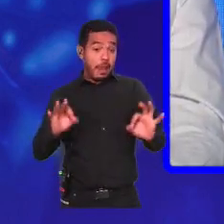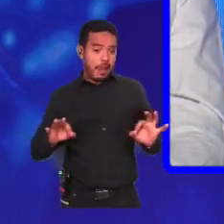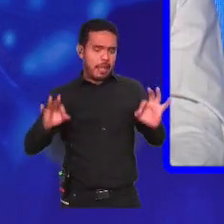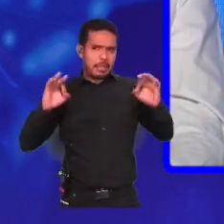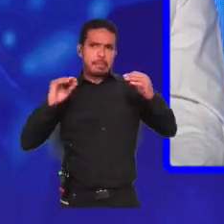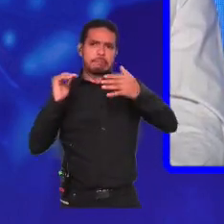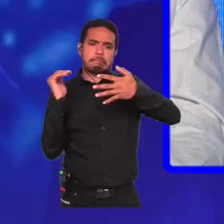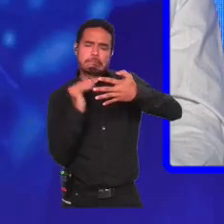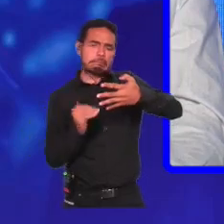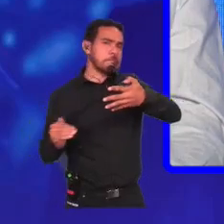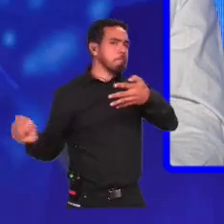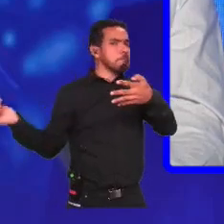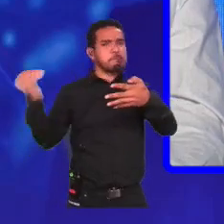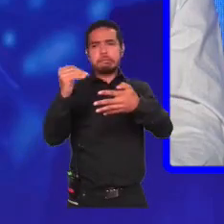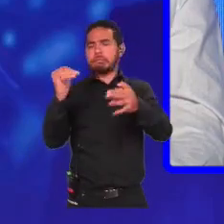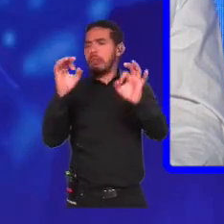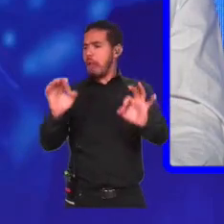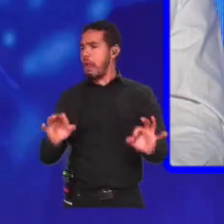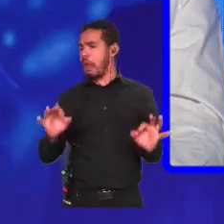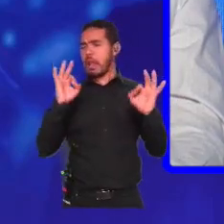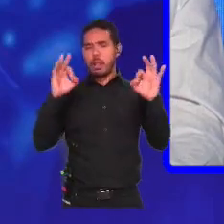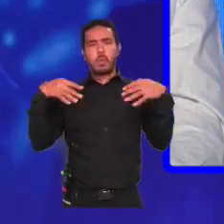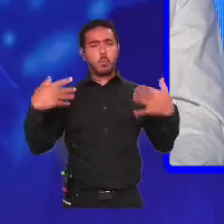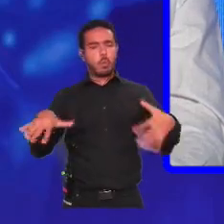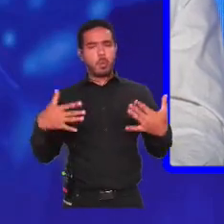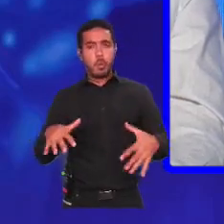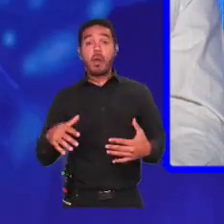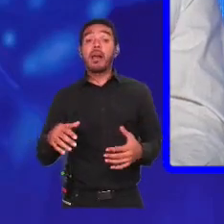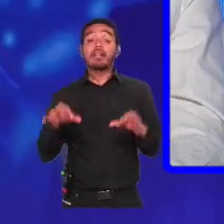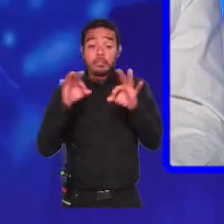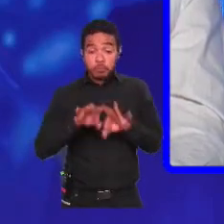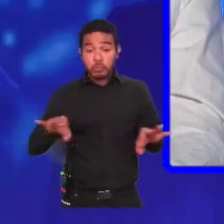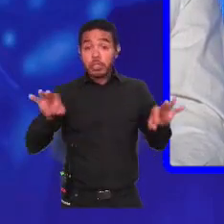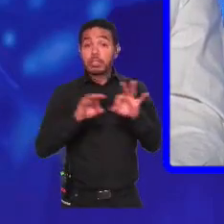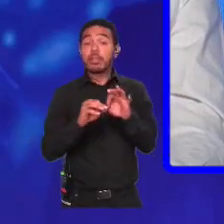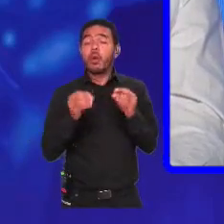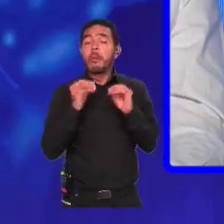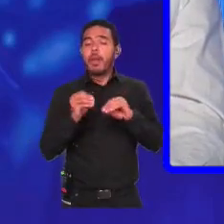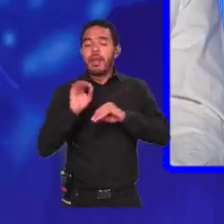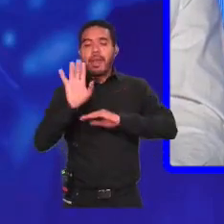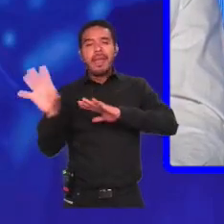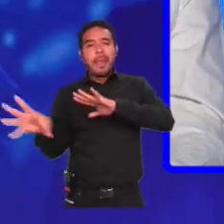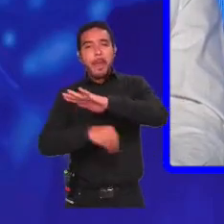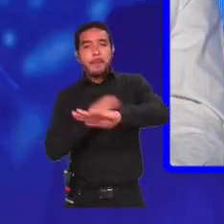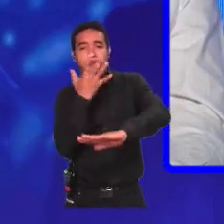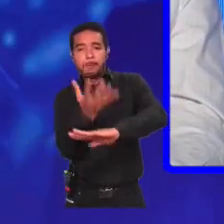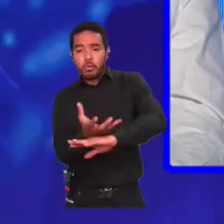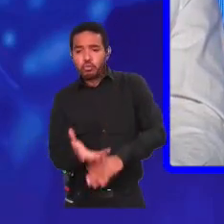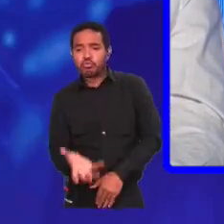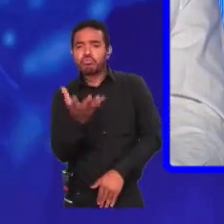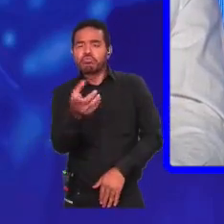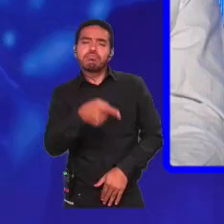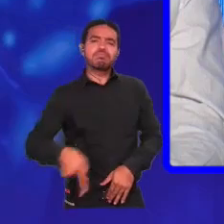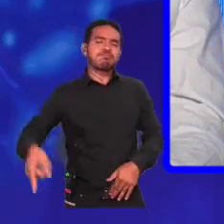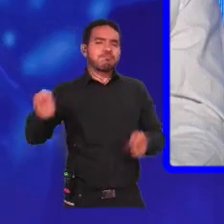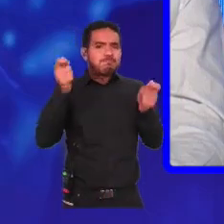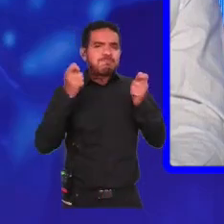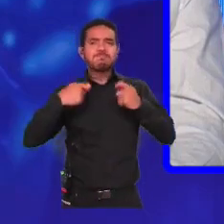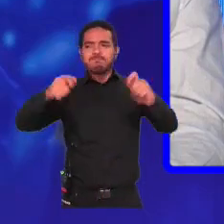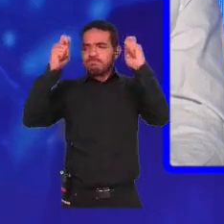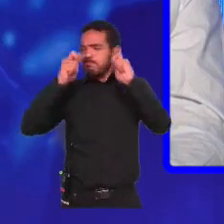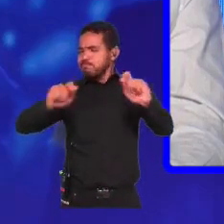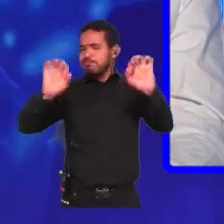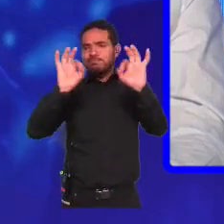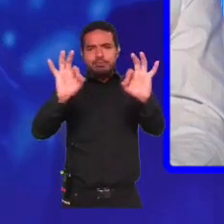because we want our products to lead the market as much as possible. Our studios are always going to be looking for